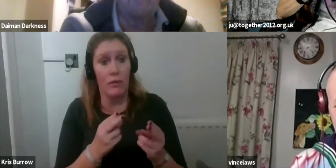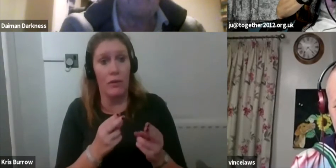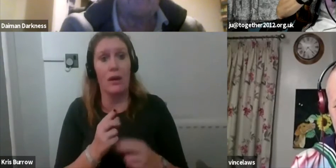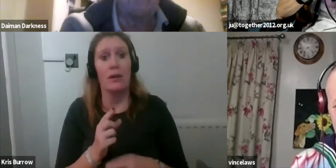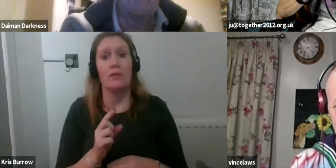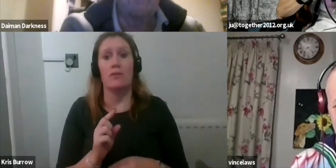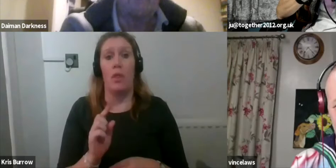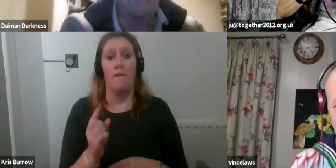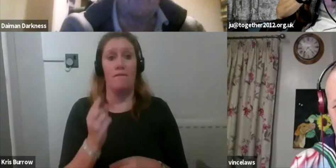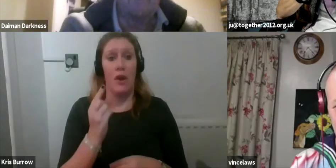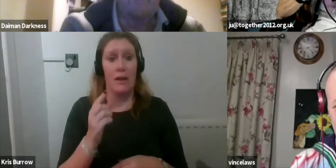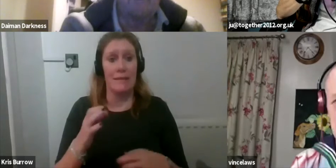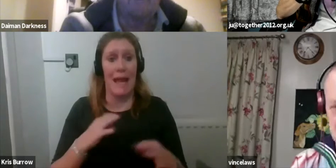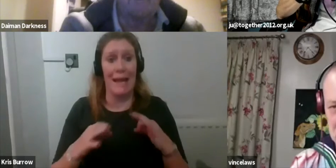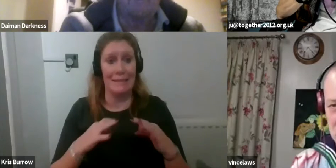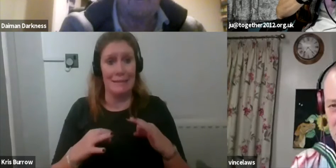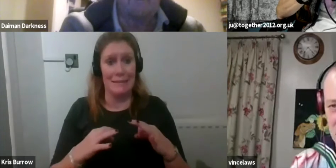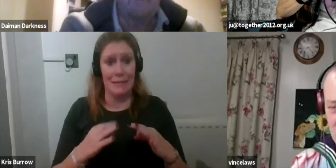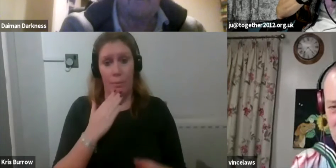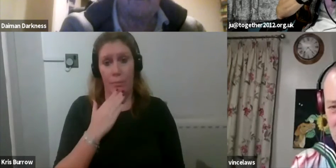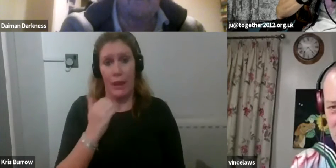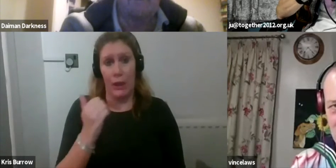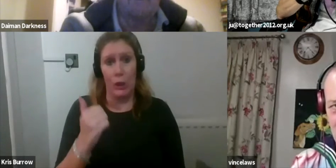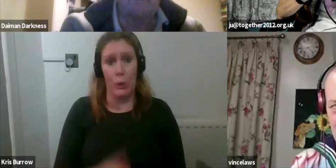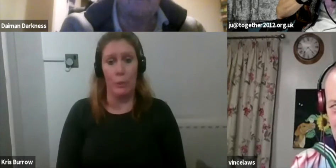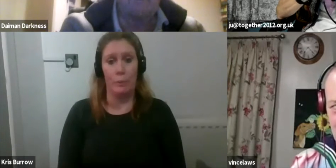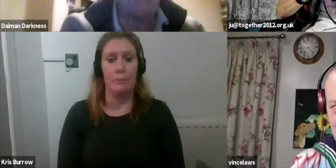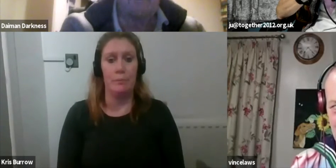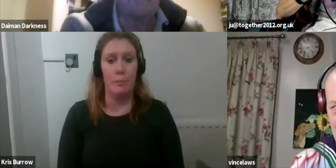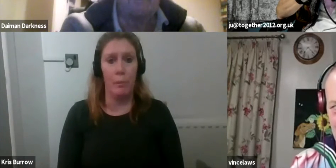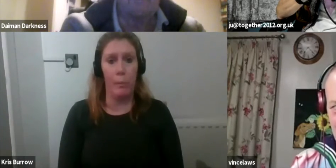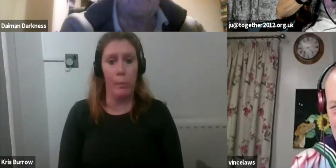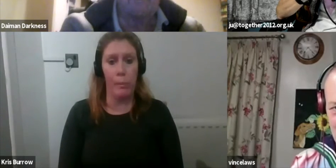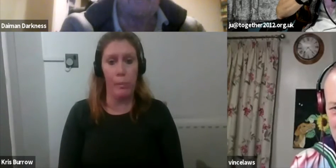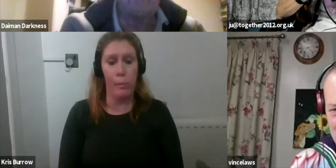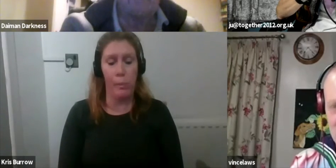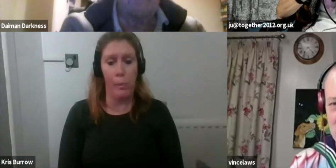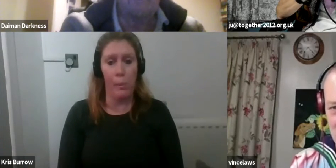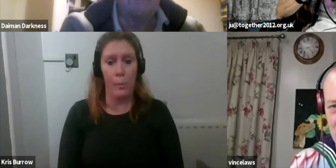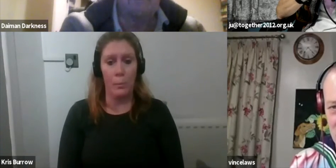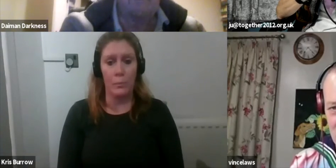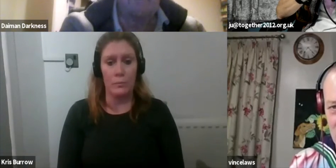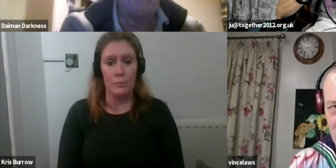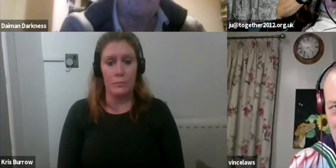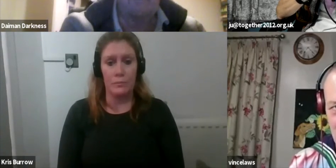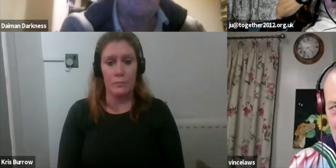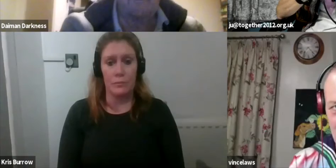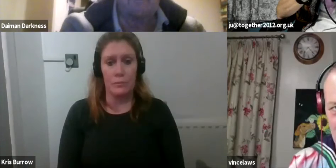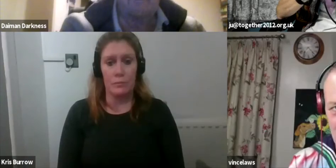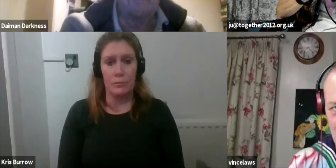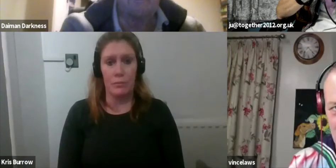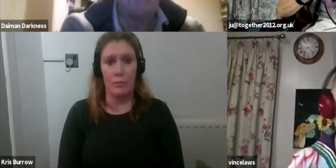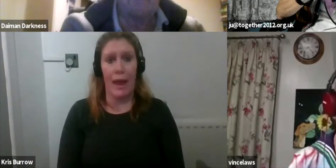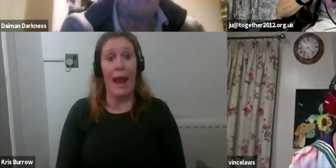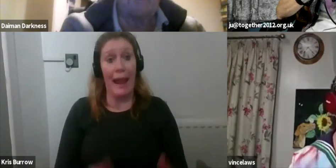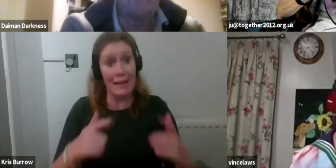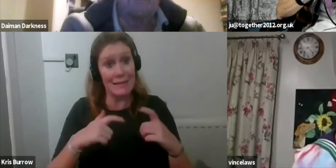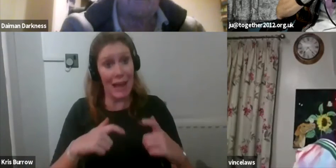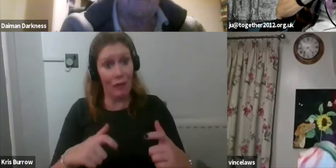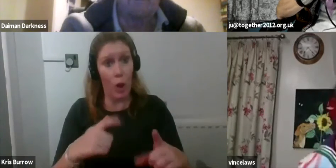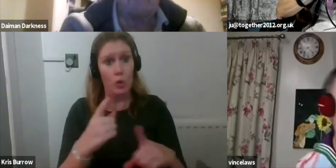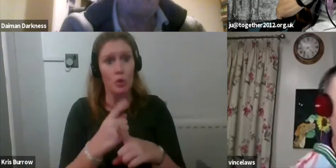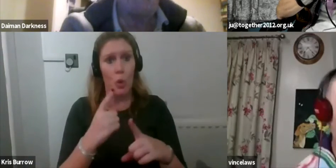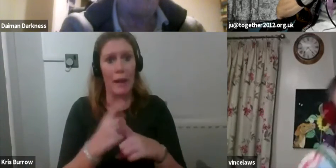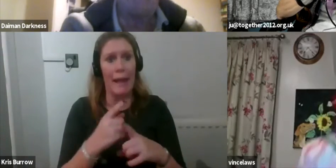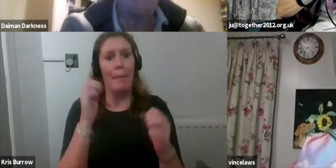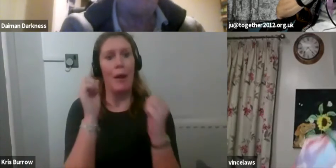of actors. Have a great evening, and let's keep talking about sex and disability.